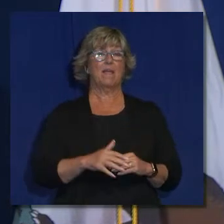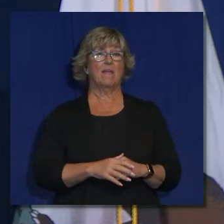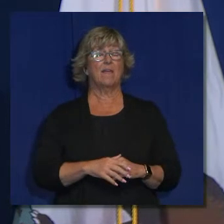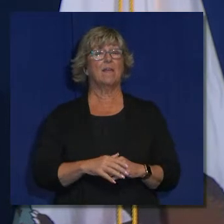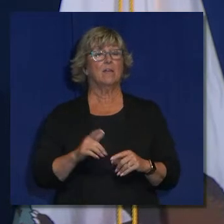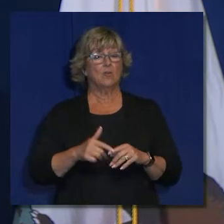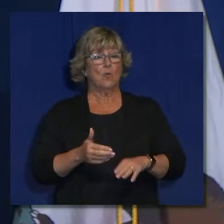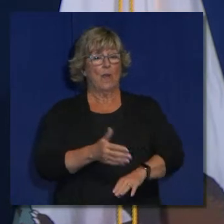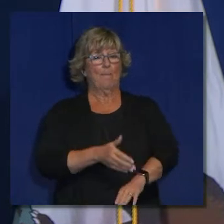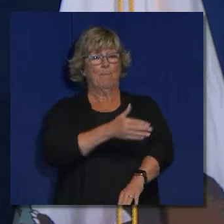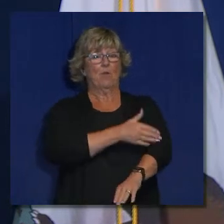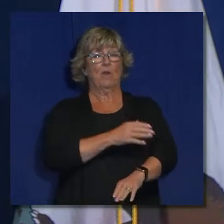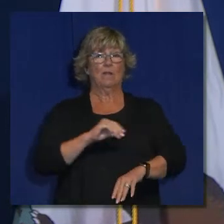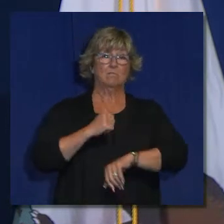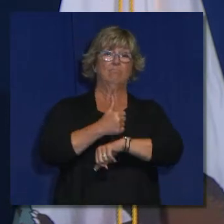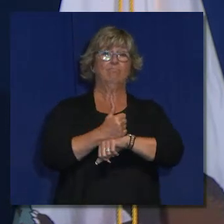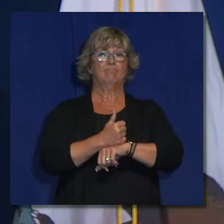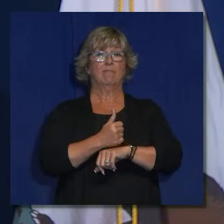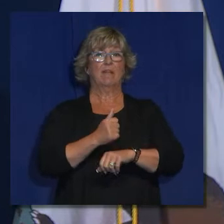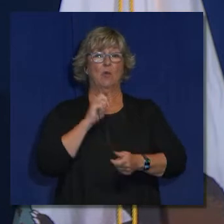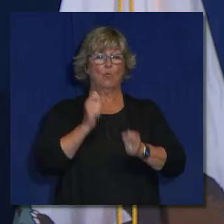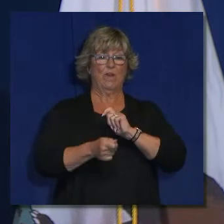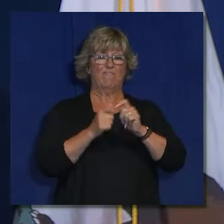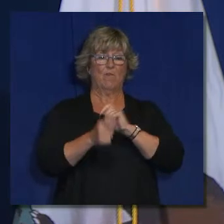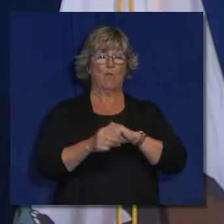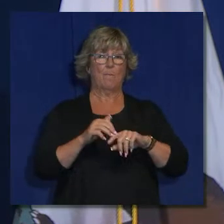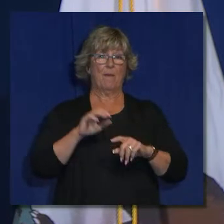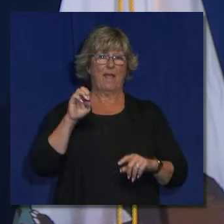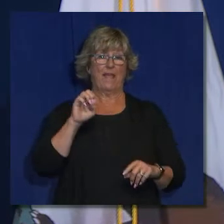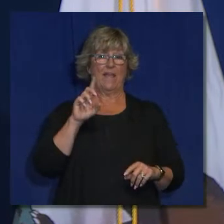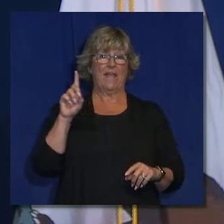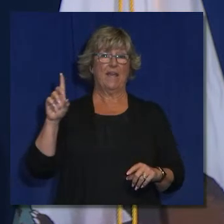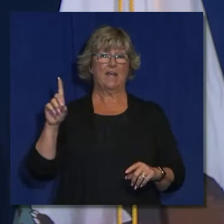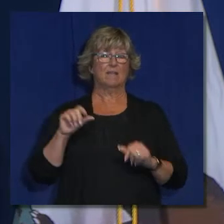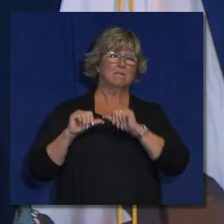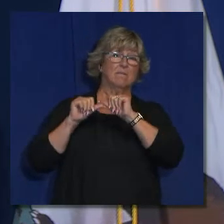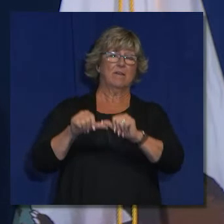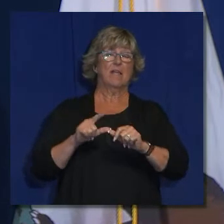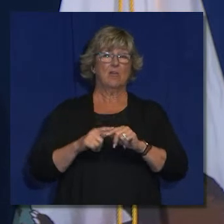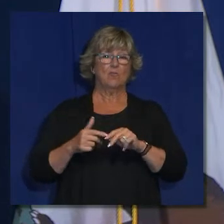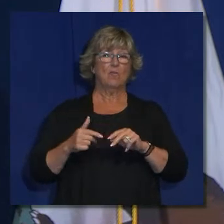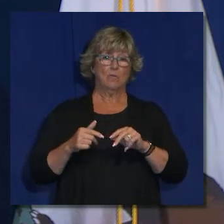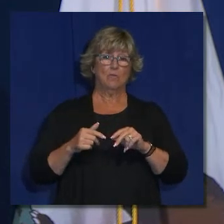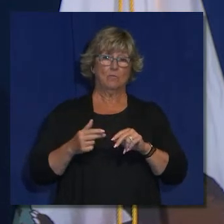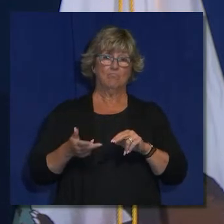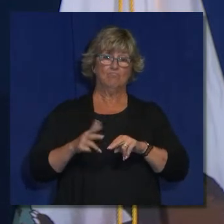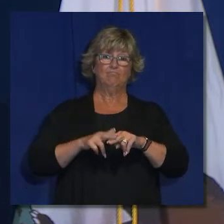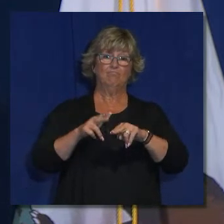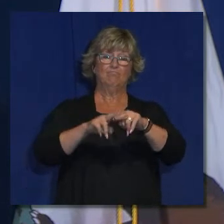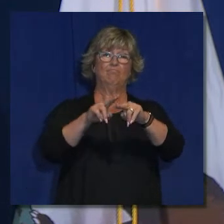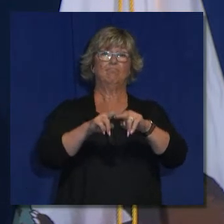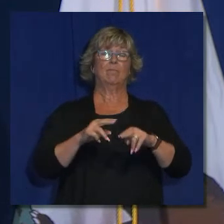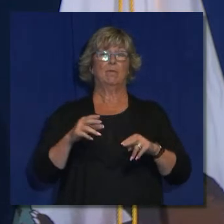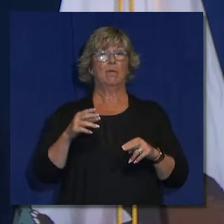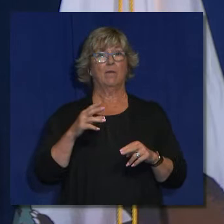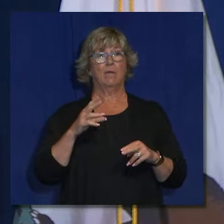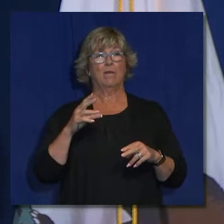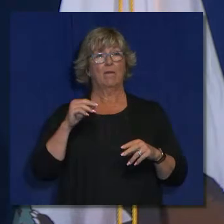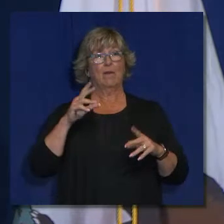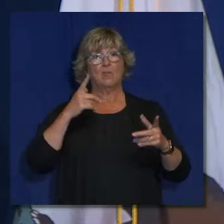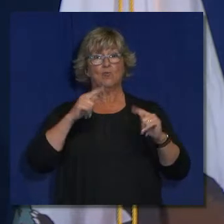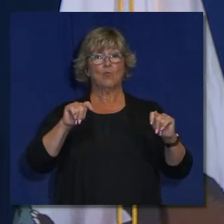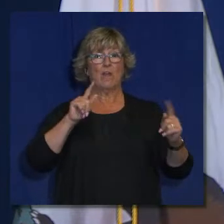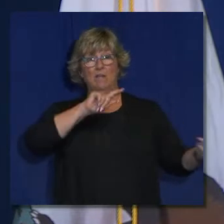on upgrading and implementing reforms at EDD, continuing to build on those reforms, including reimagining it completely.